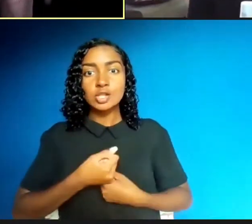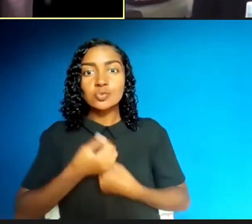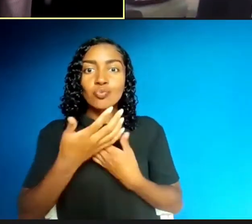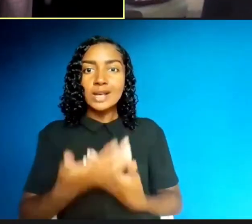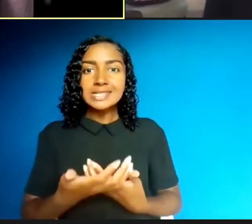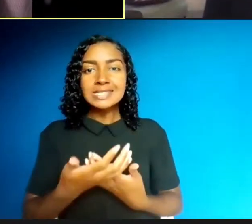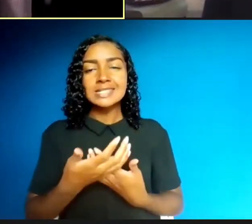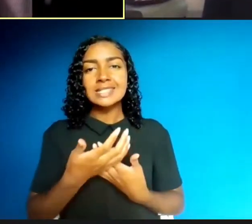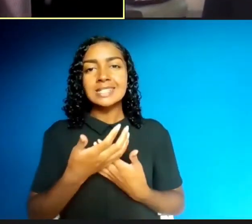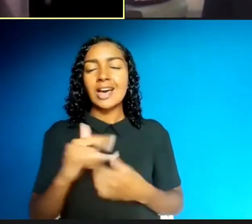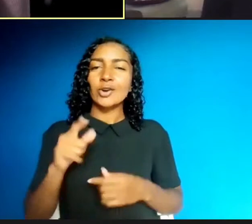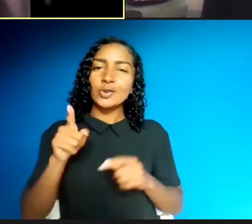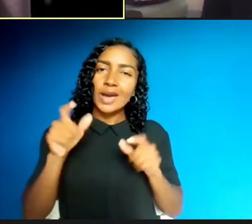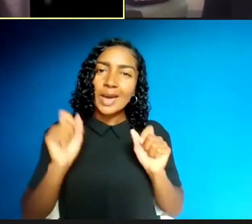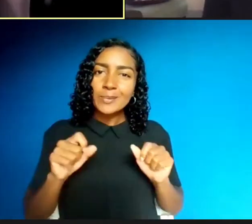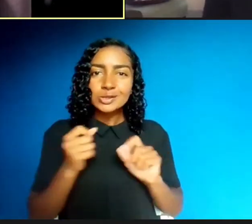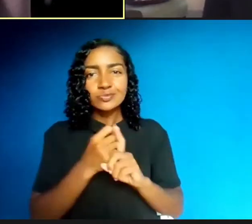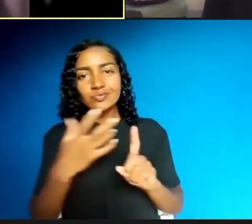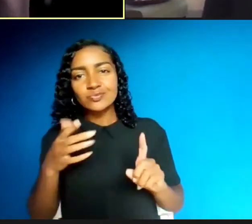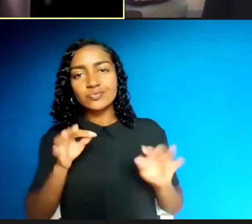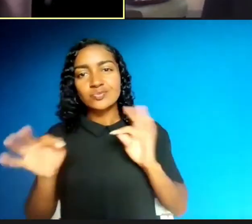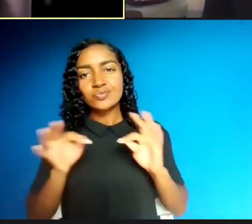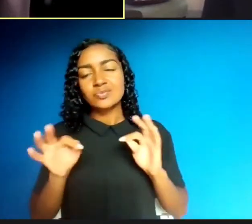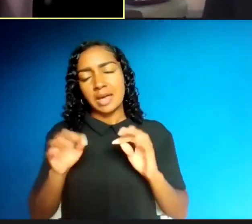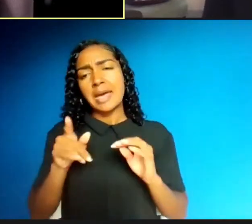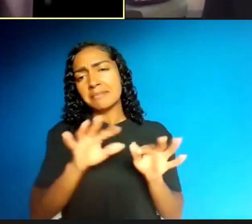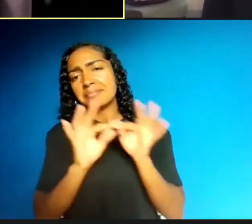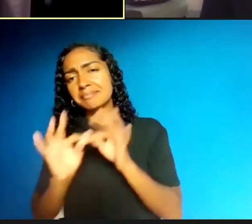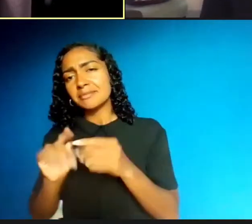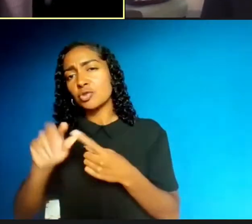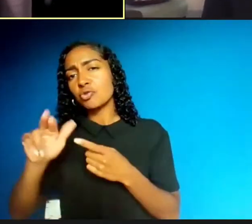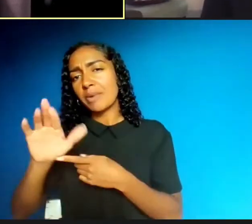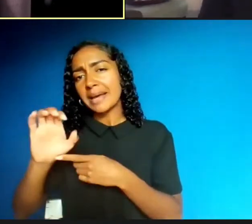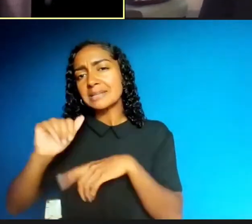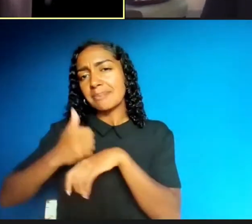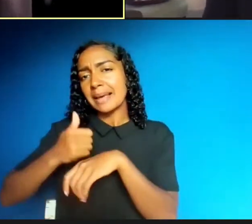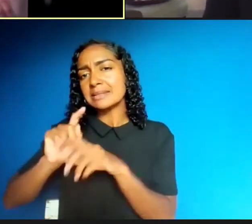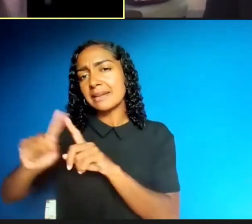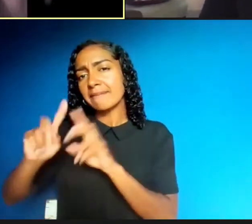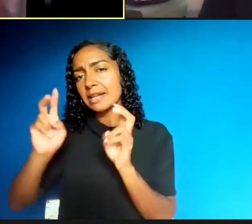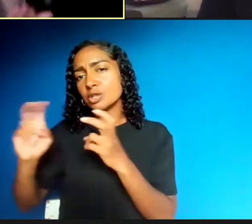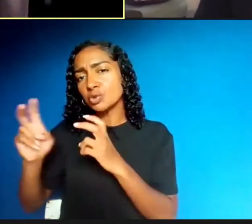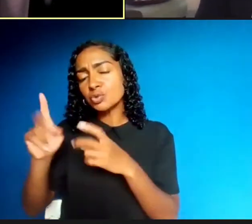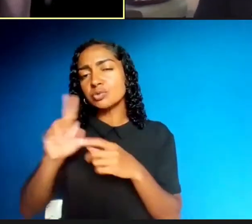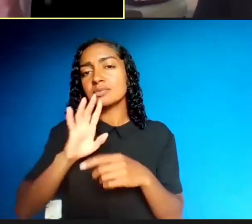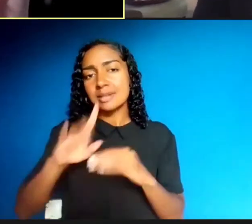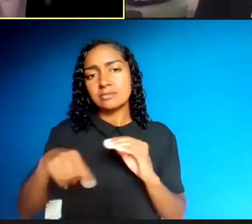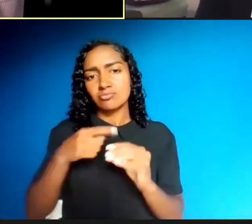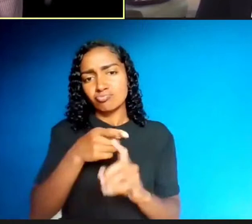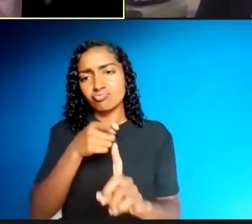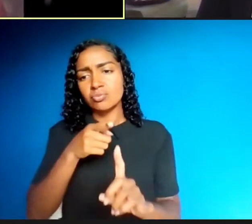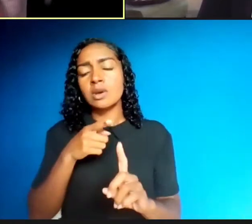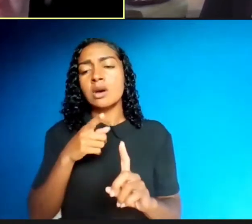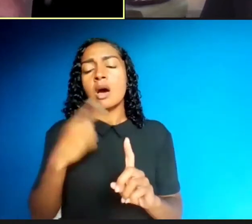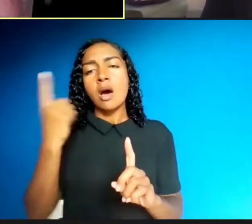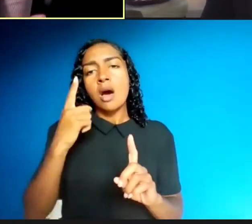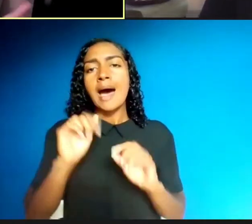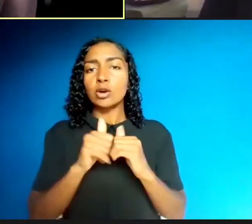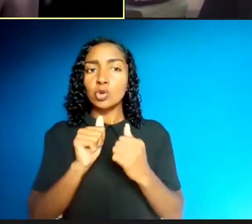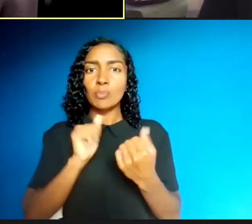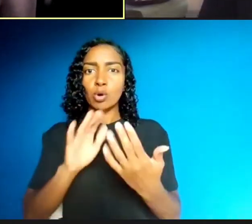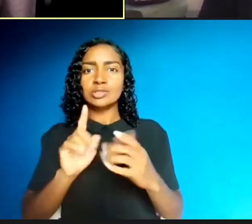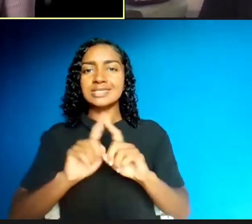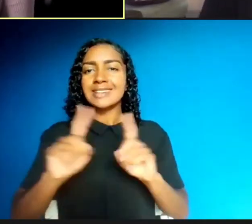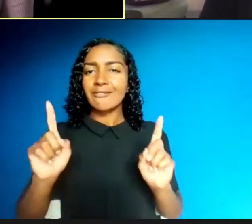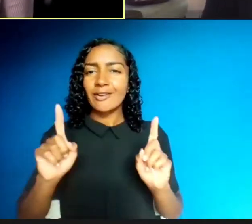you able to talk about, and this is like even going into more like race-based, like the topics that you're talking about, how do you approach that differently when you're on TV versus